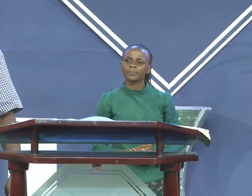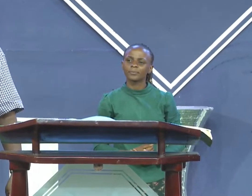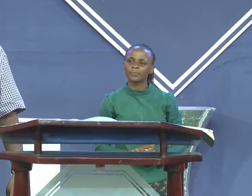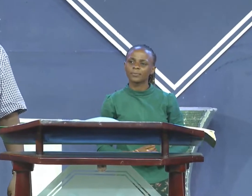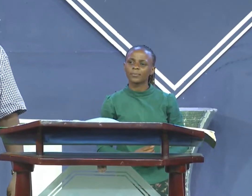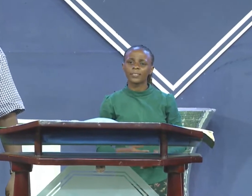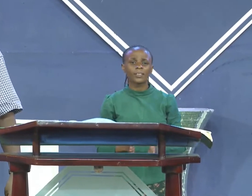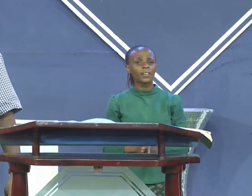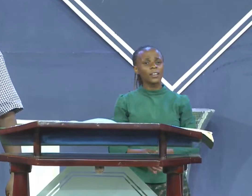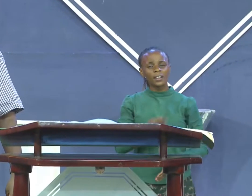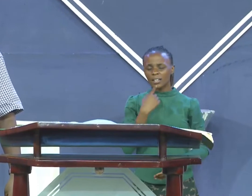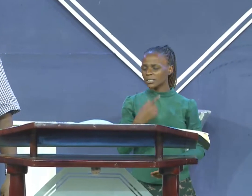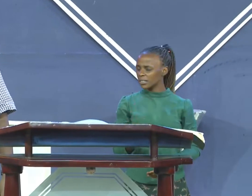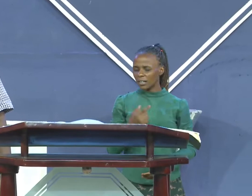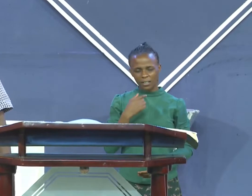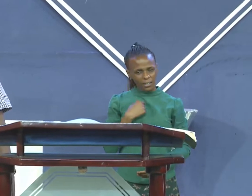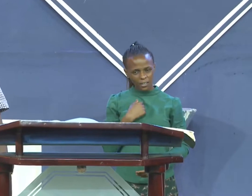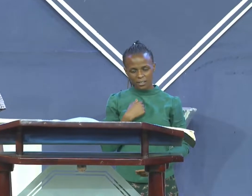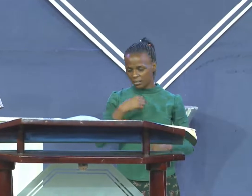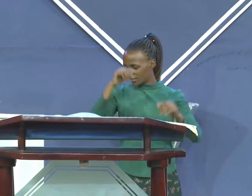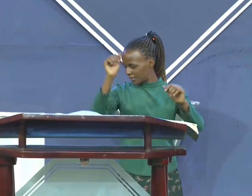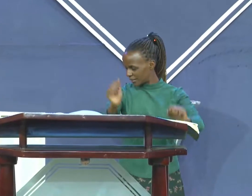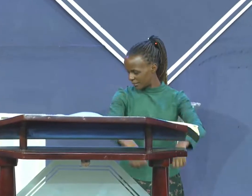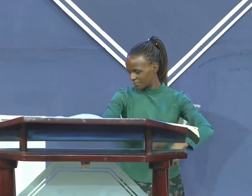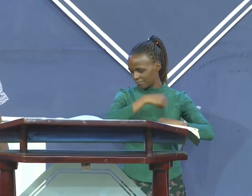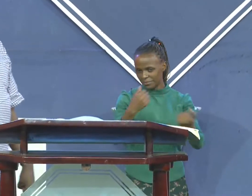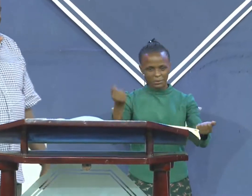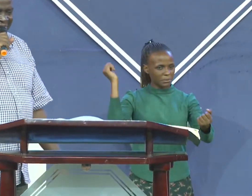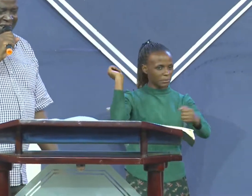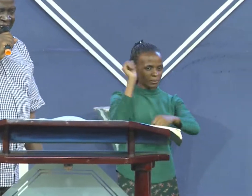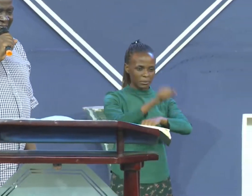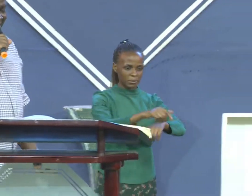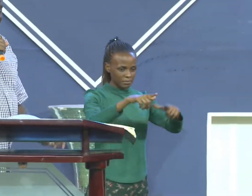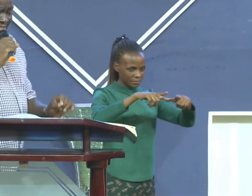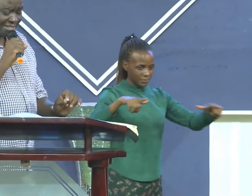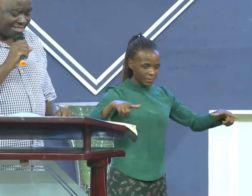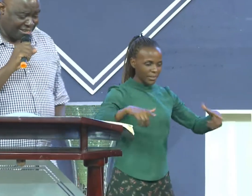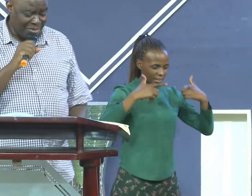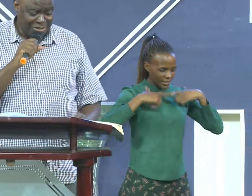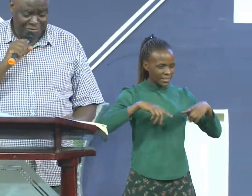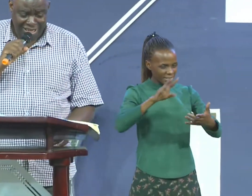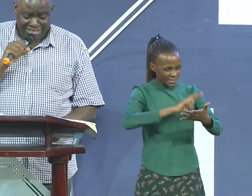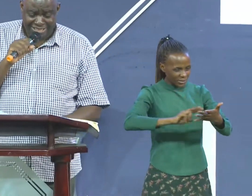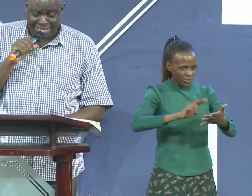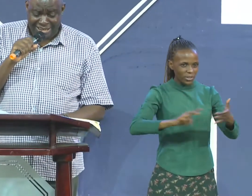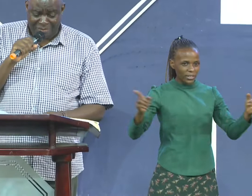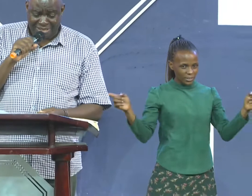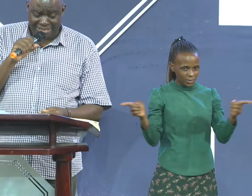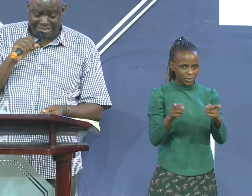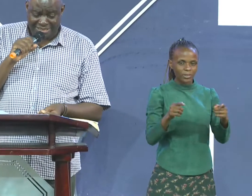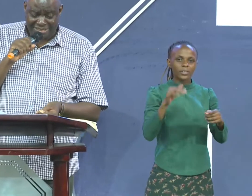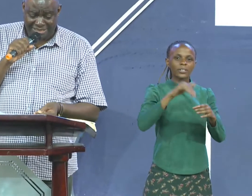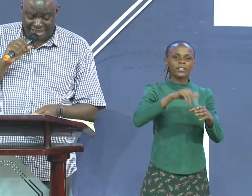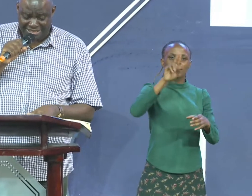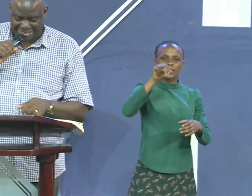said, we cannot take up that land. Let's just see a bit of that in